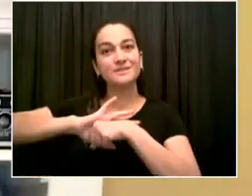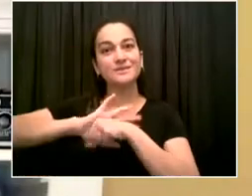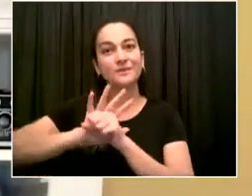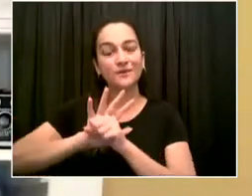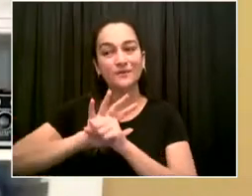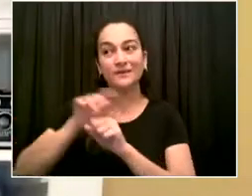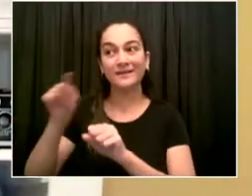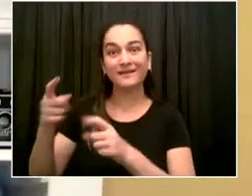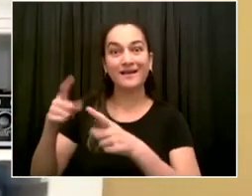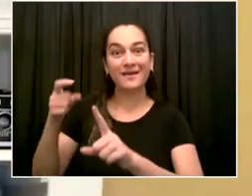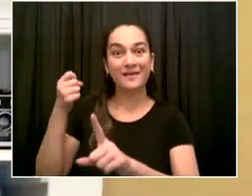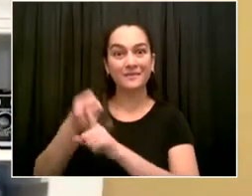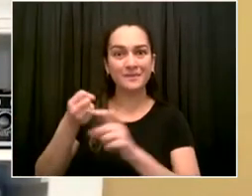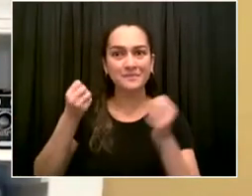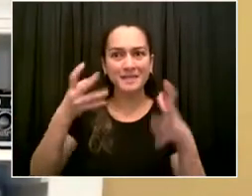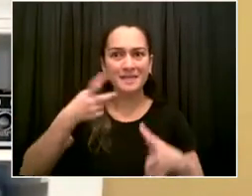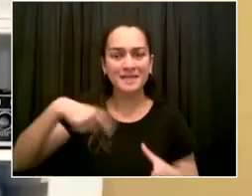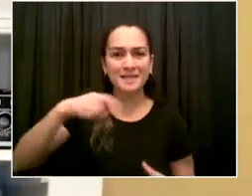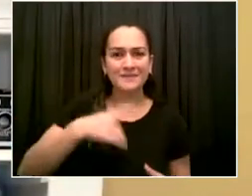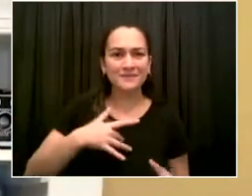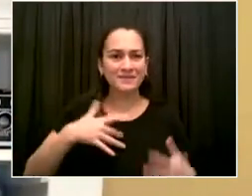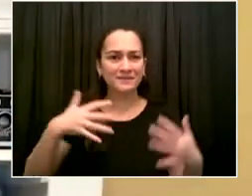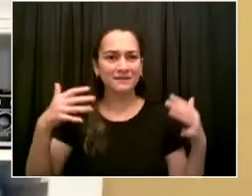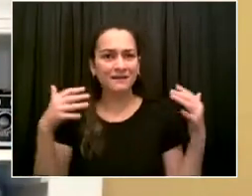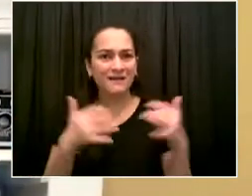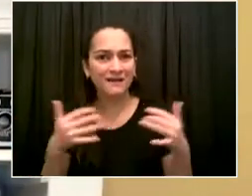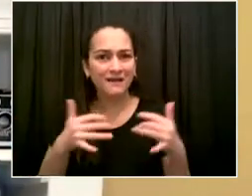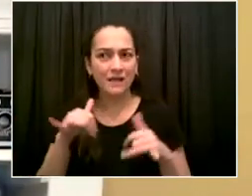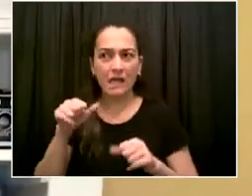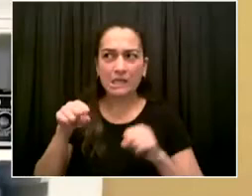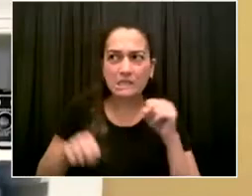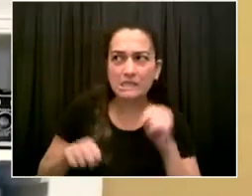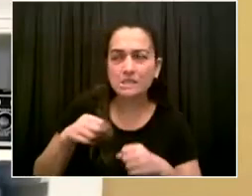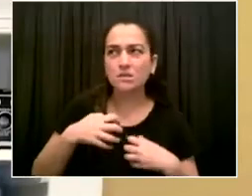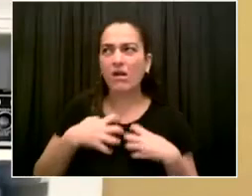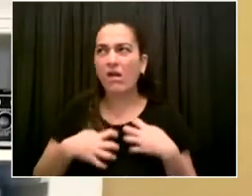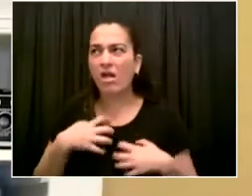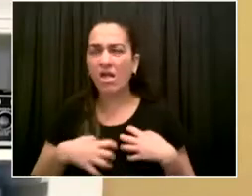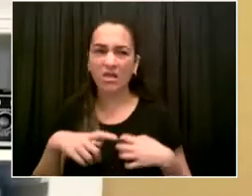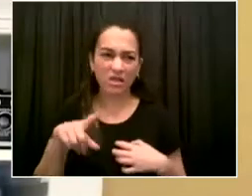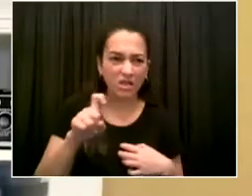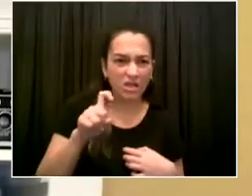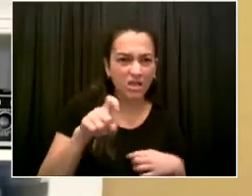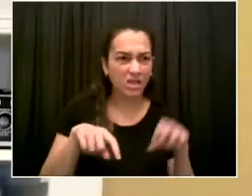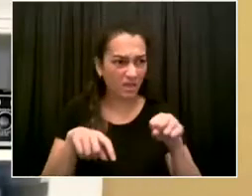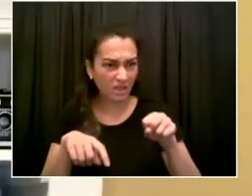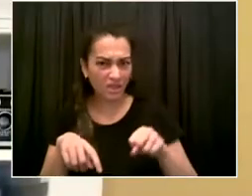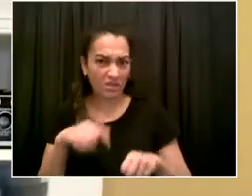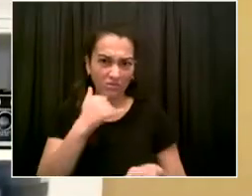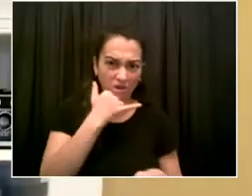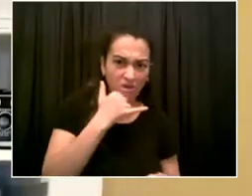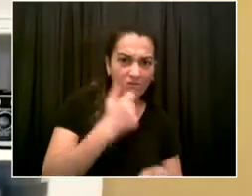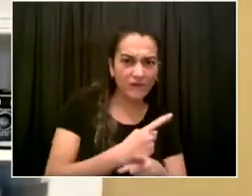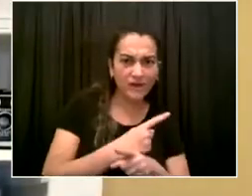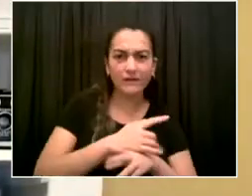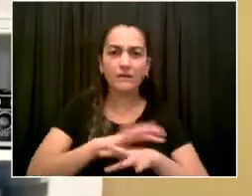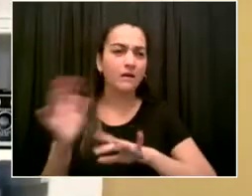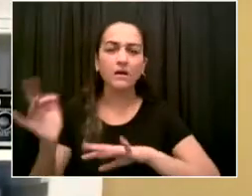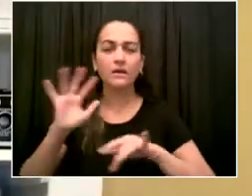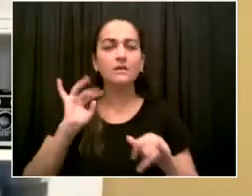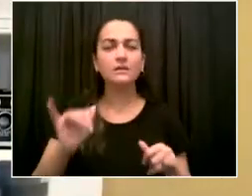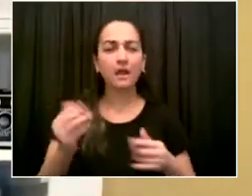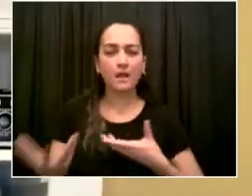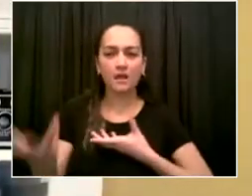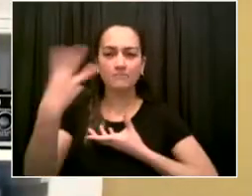mental illness and mental health is taking on a new focus, and it is something where people are saying that, you know,